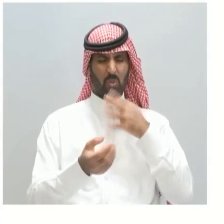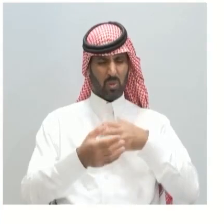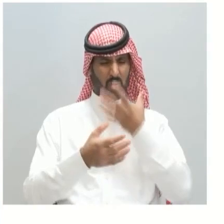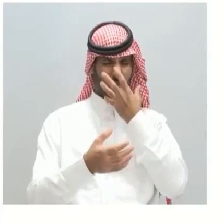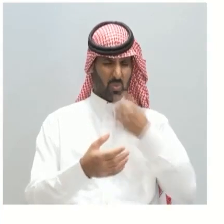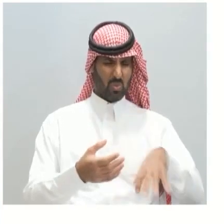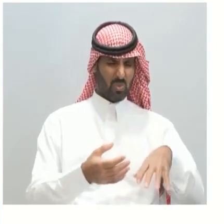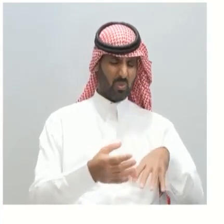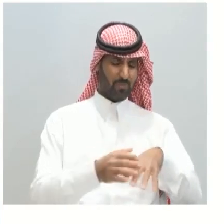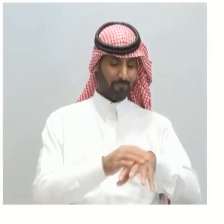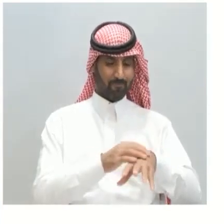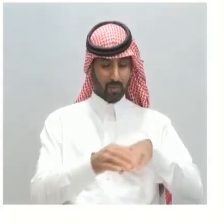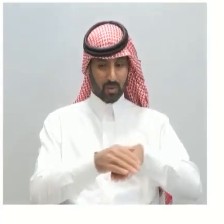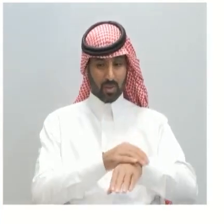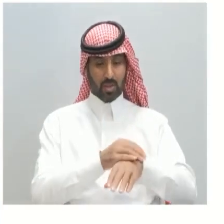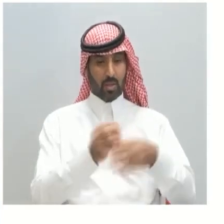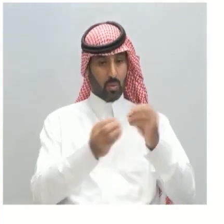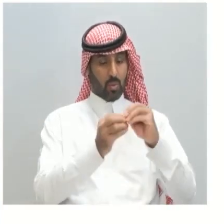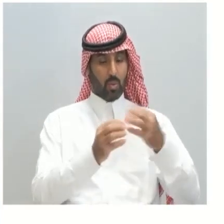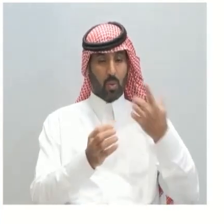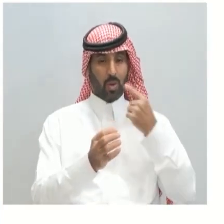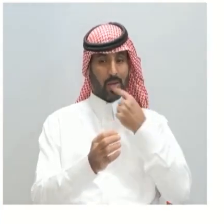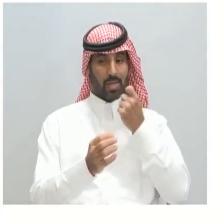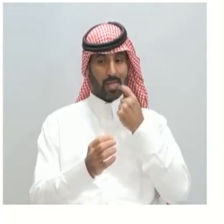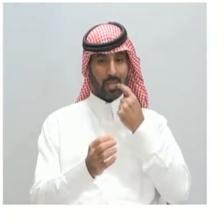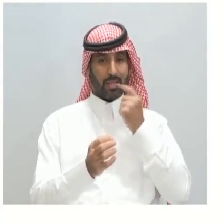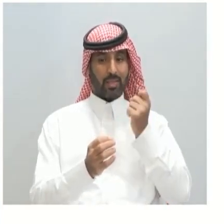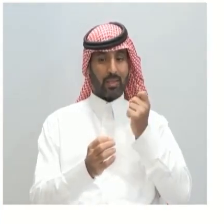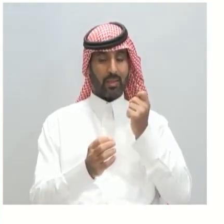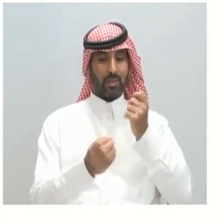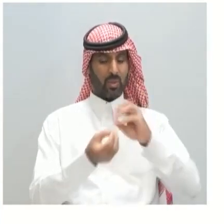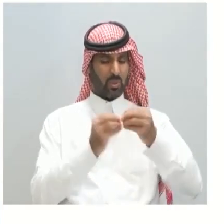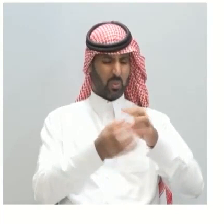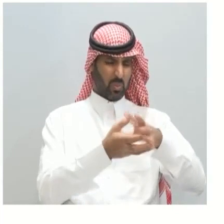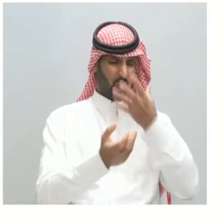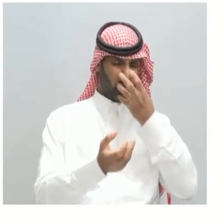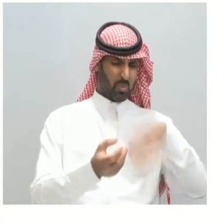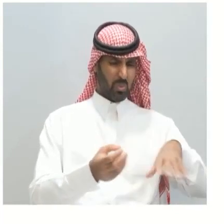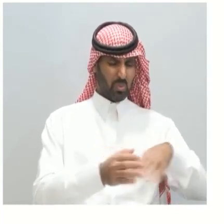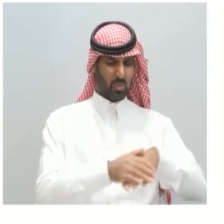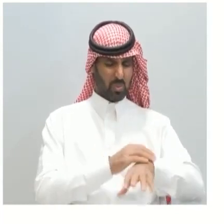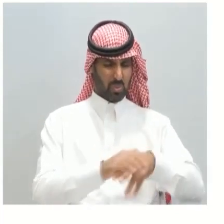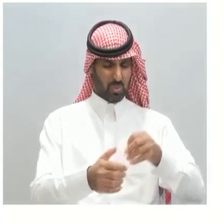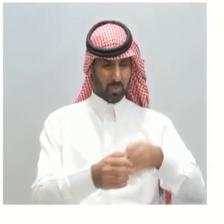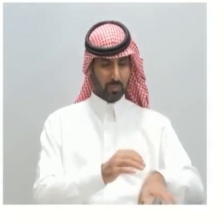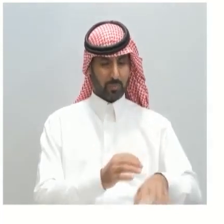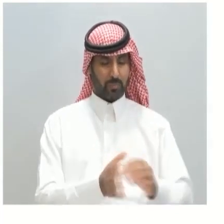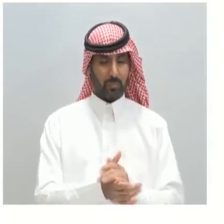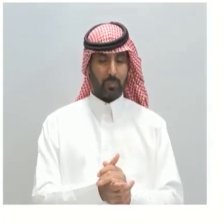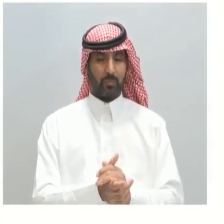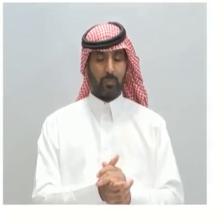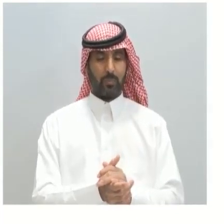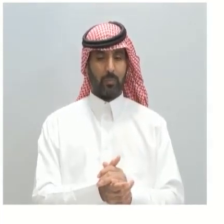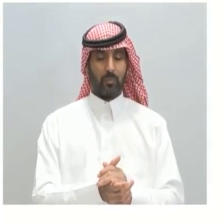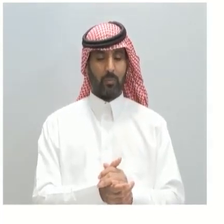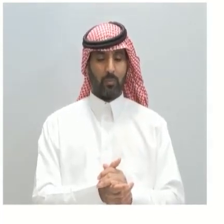so quickly? White shoes. They get, very good, dirty so quickly. That's what we all feel, not